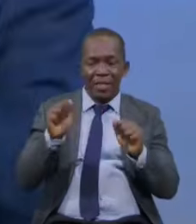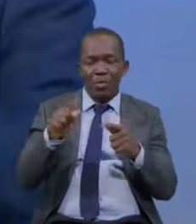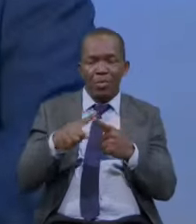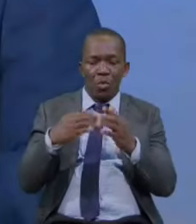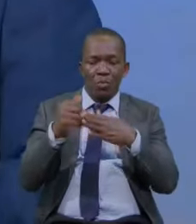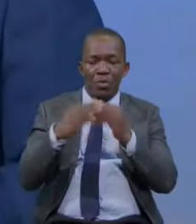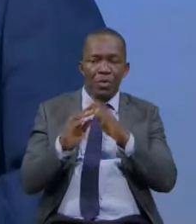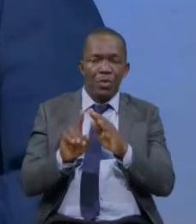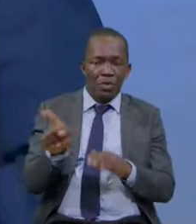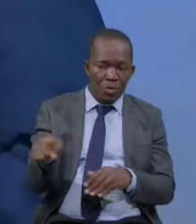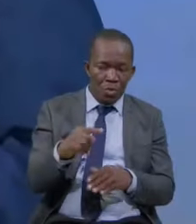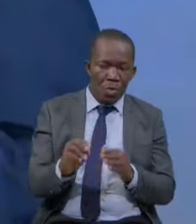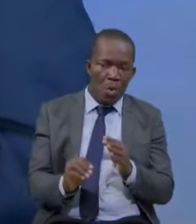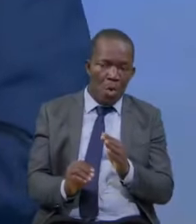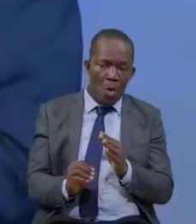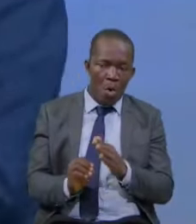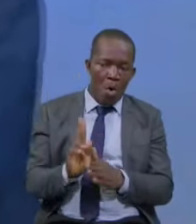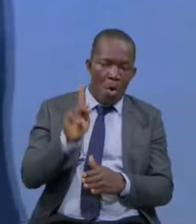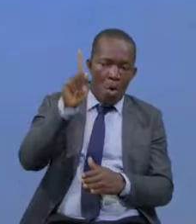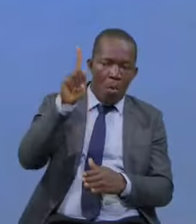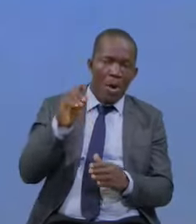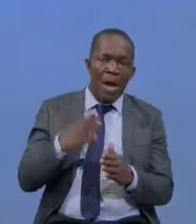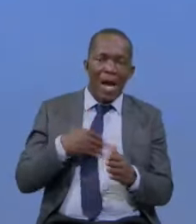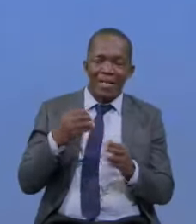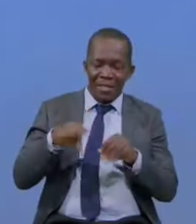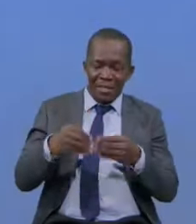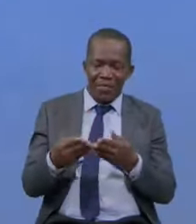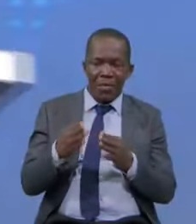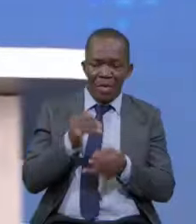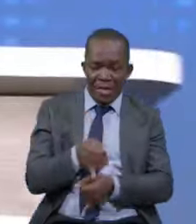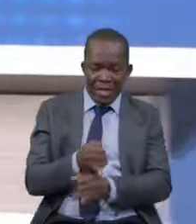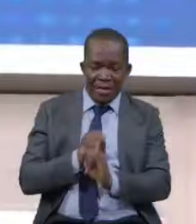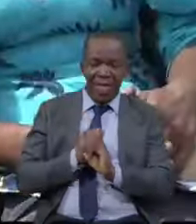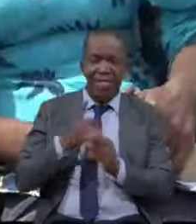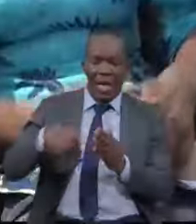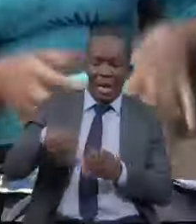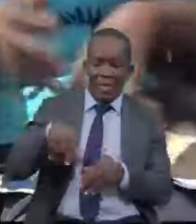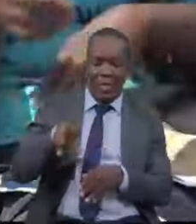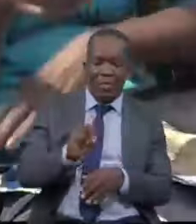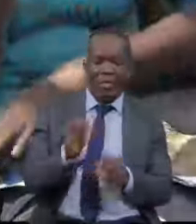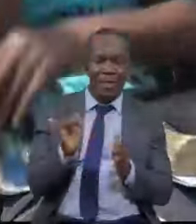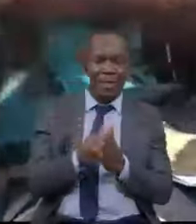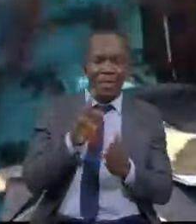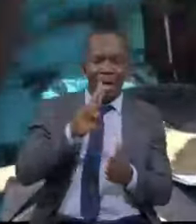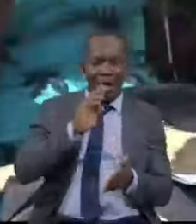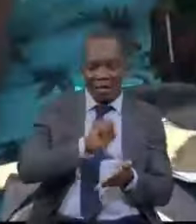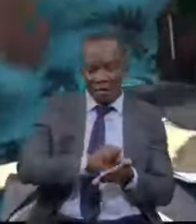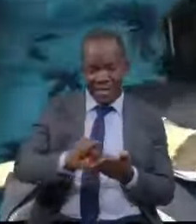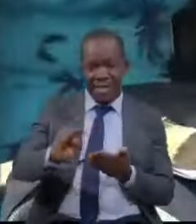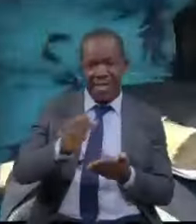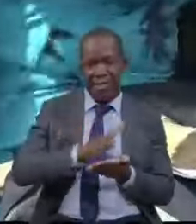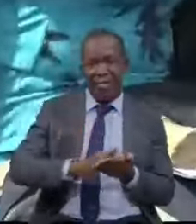all them that are sanctified. Amen. Amen. Sanctified. You will